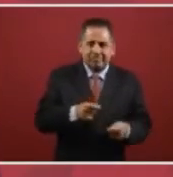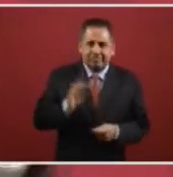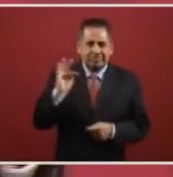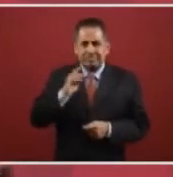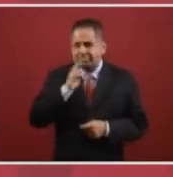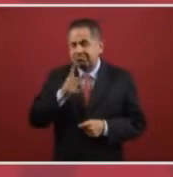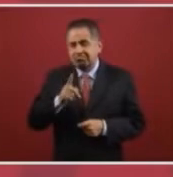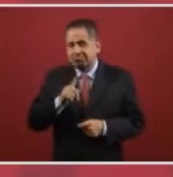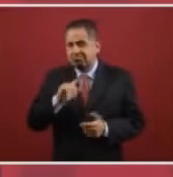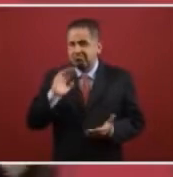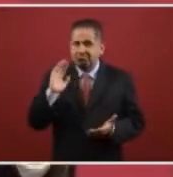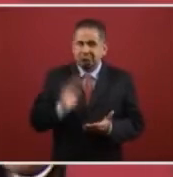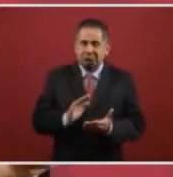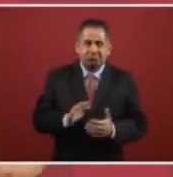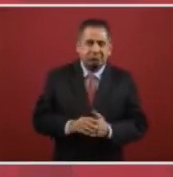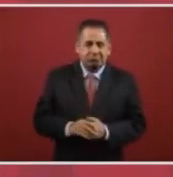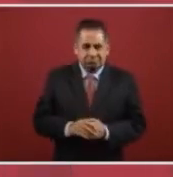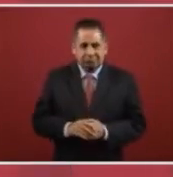maybe